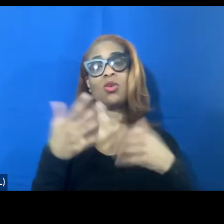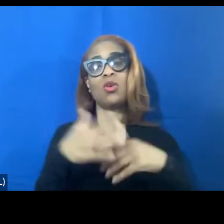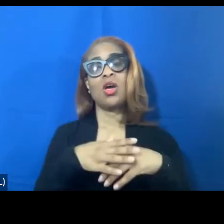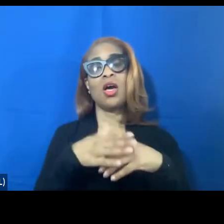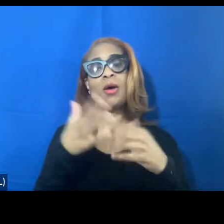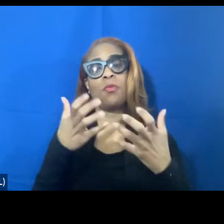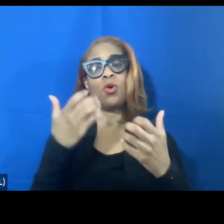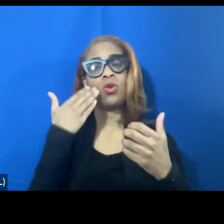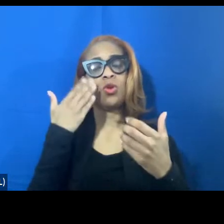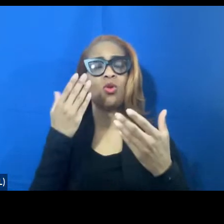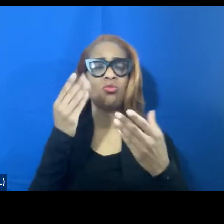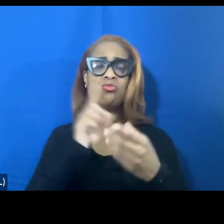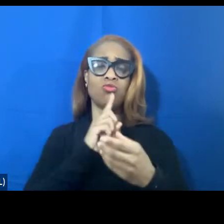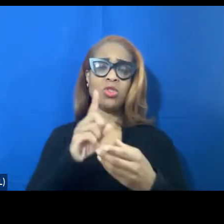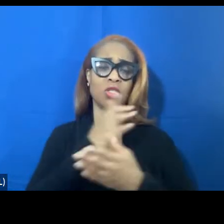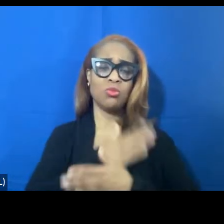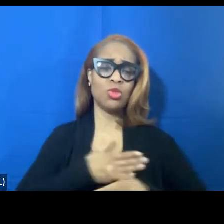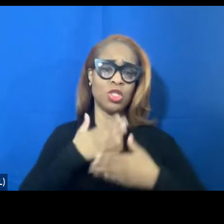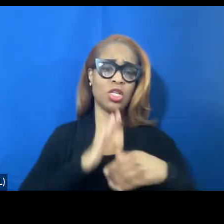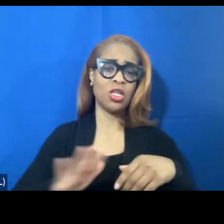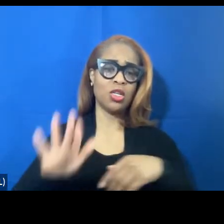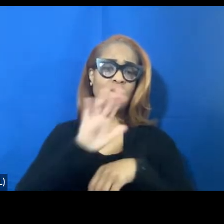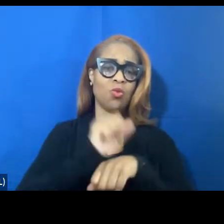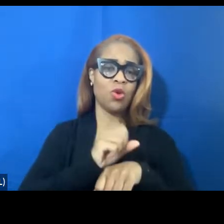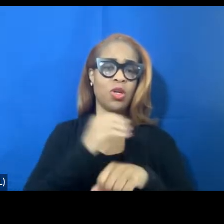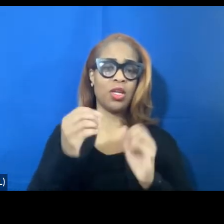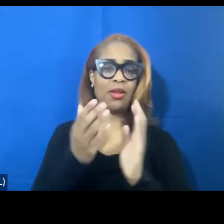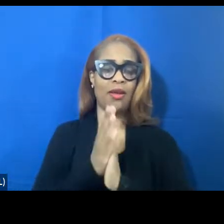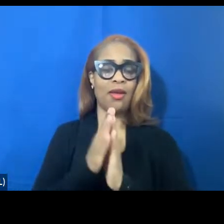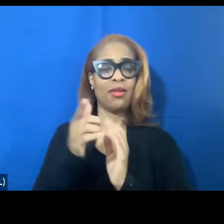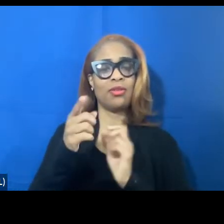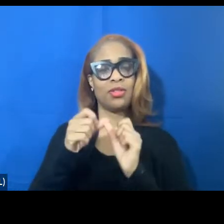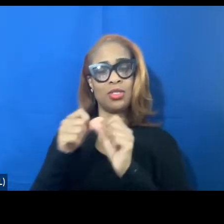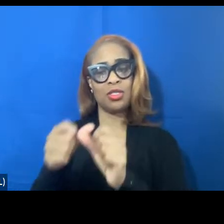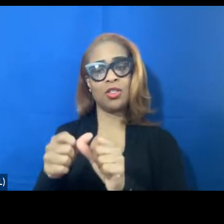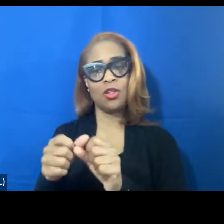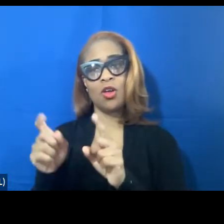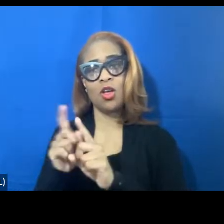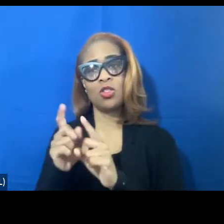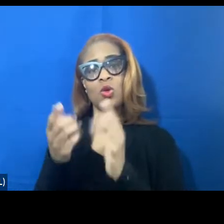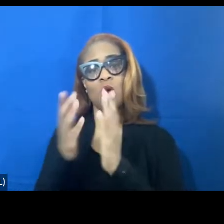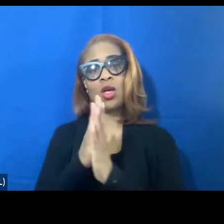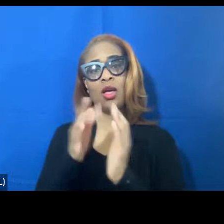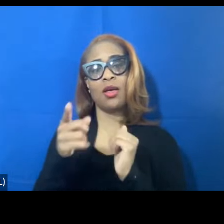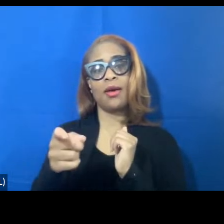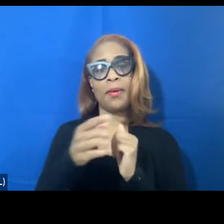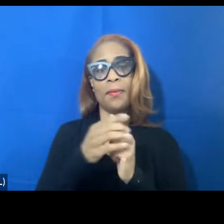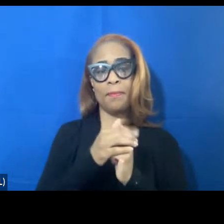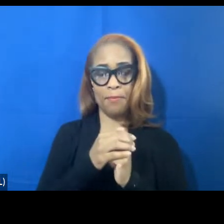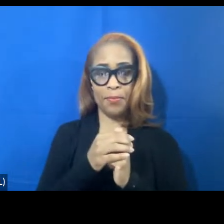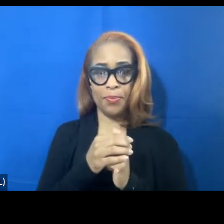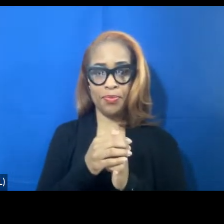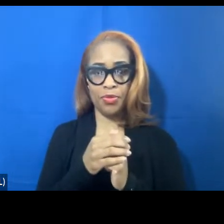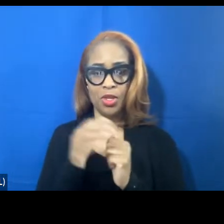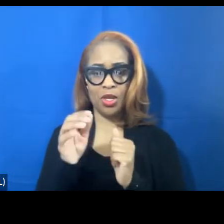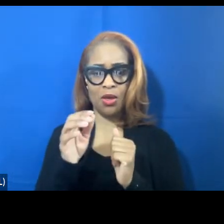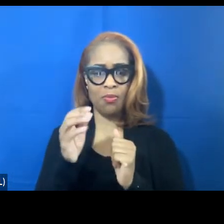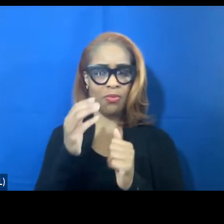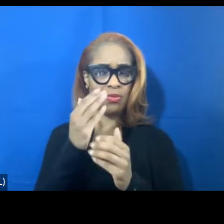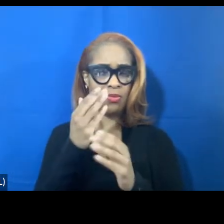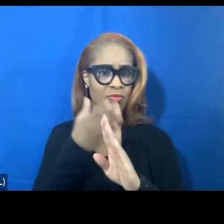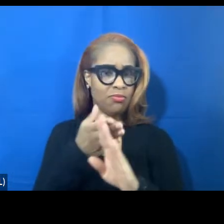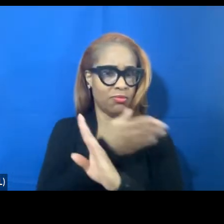know how much you're appreciated and i and i ask you to continue i also urge you to i echo the comments of the